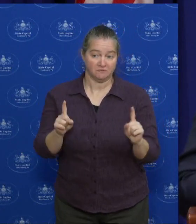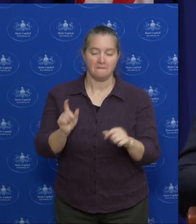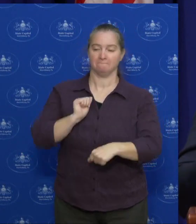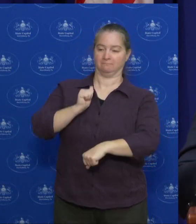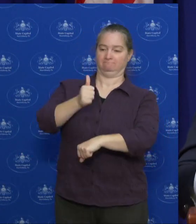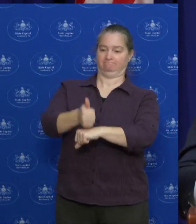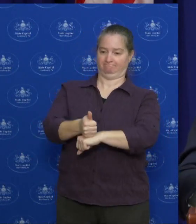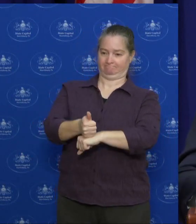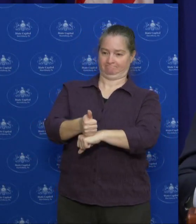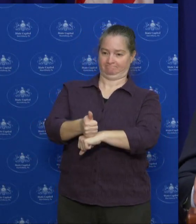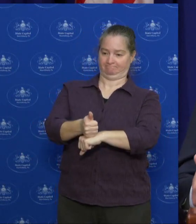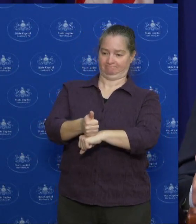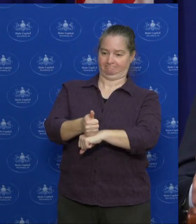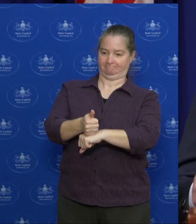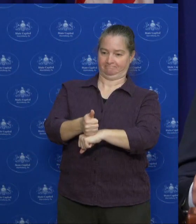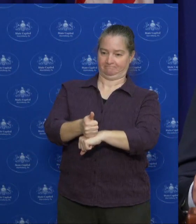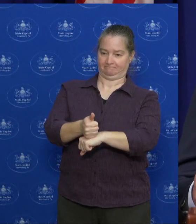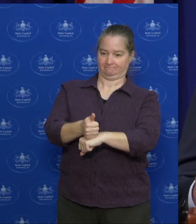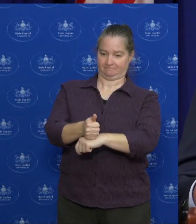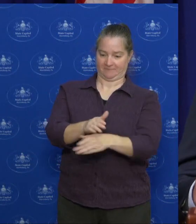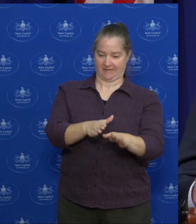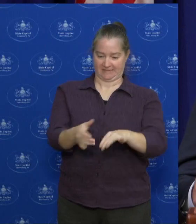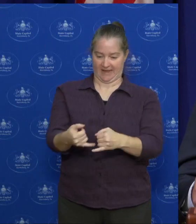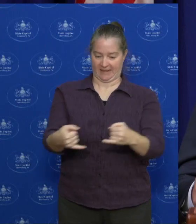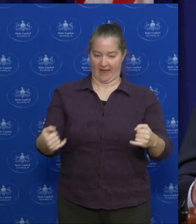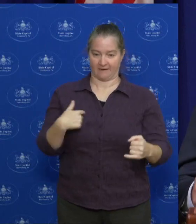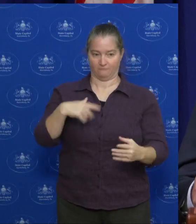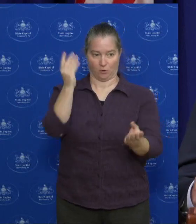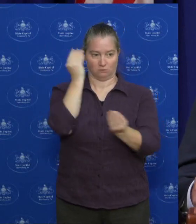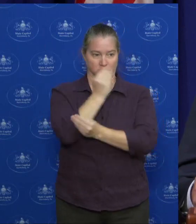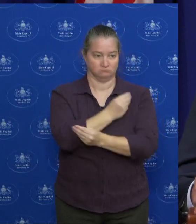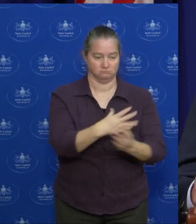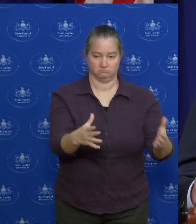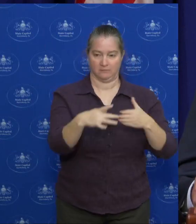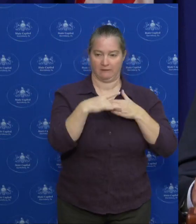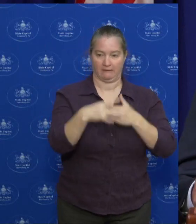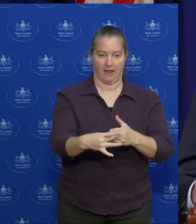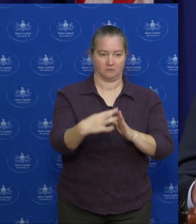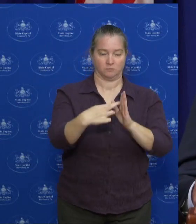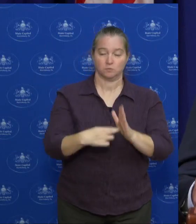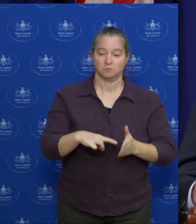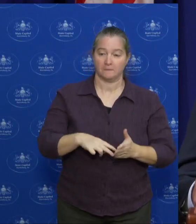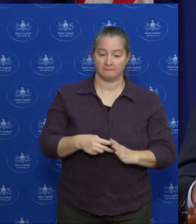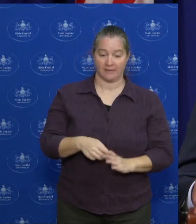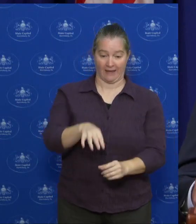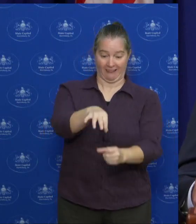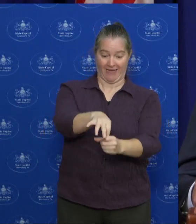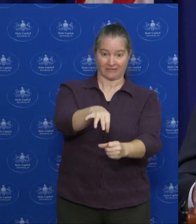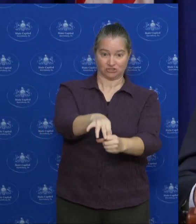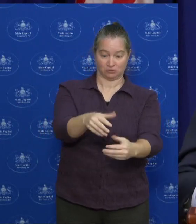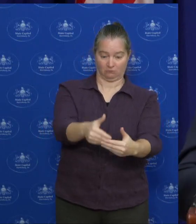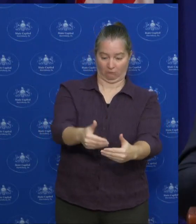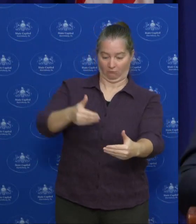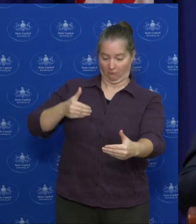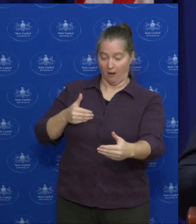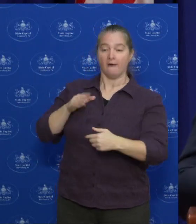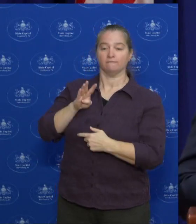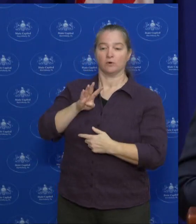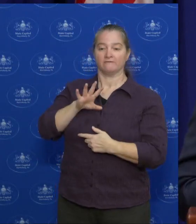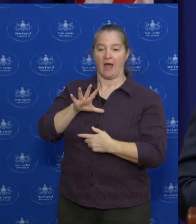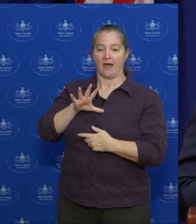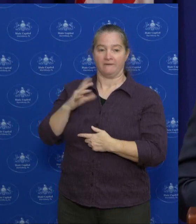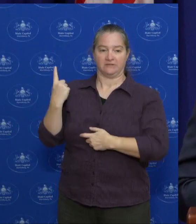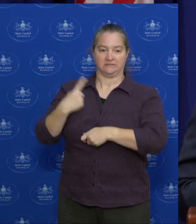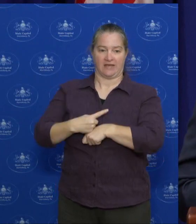place essentially a deadline for issuing guidance, which was 45 days before the election, which we